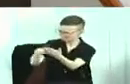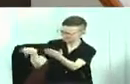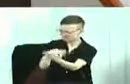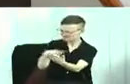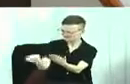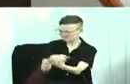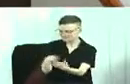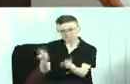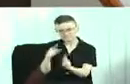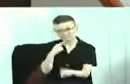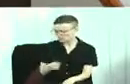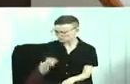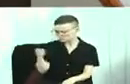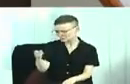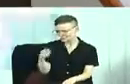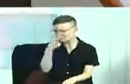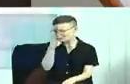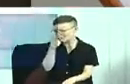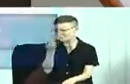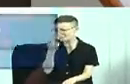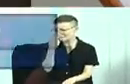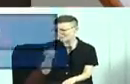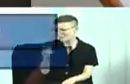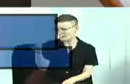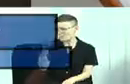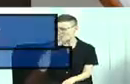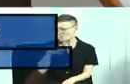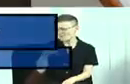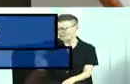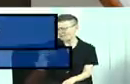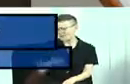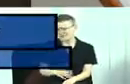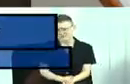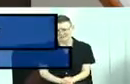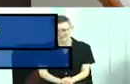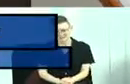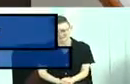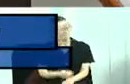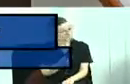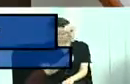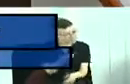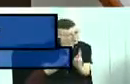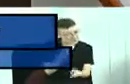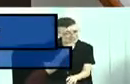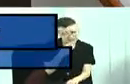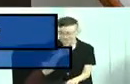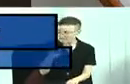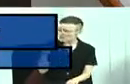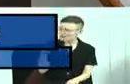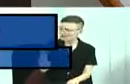one who some say are a woman of a night. She's the one who some say